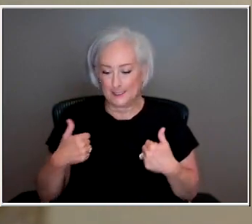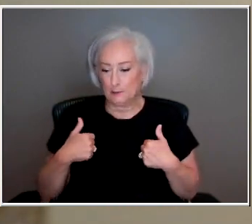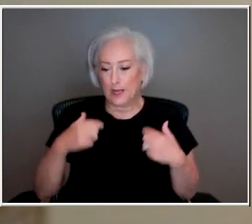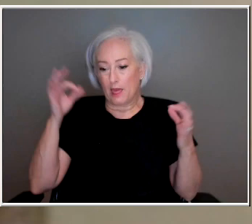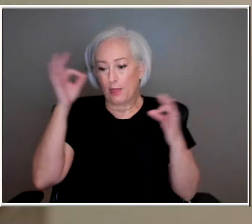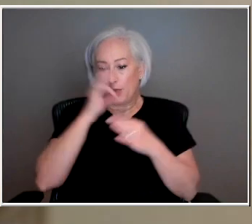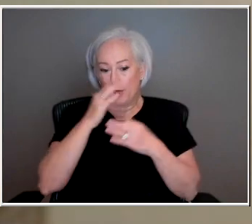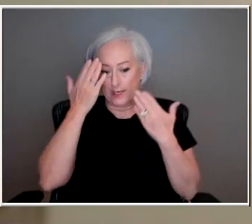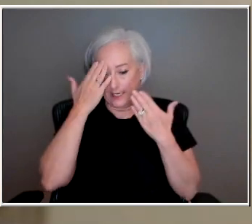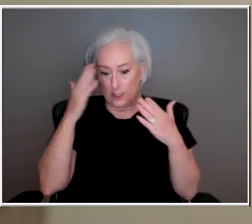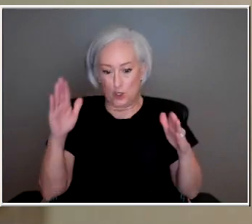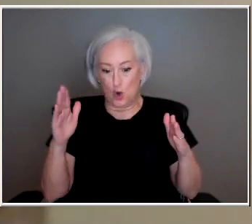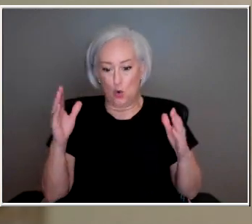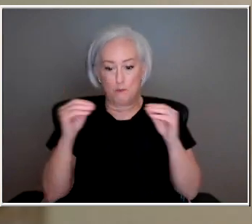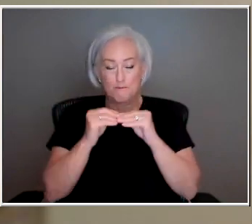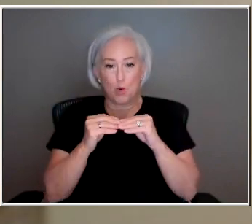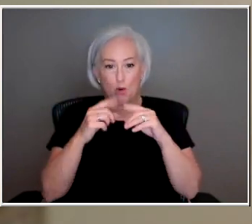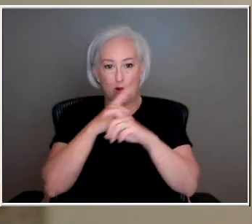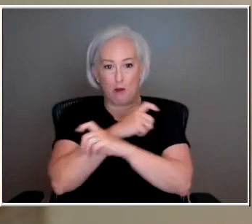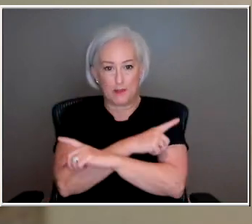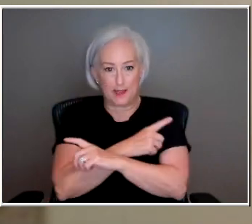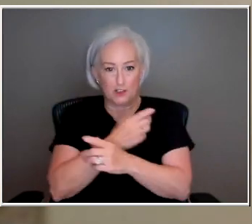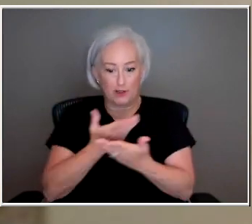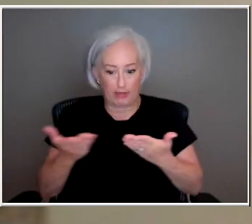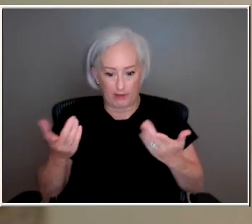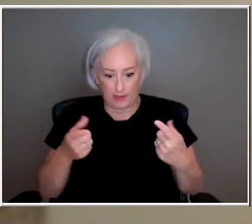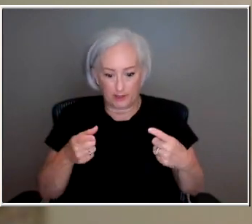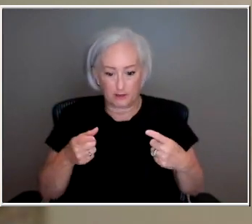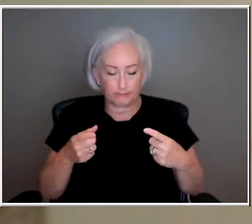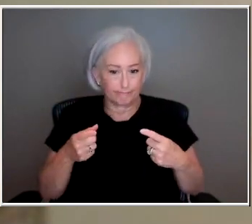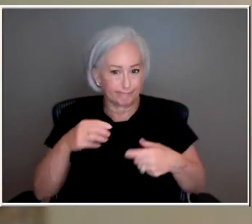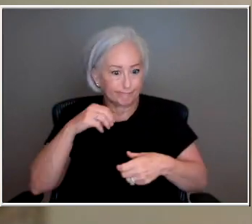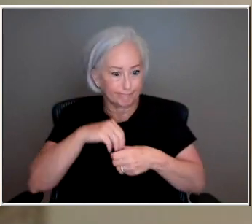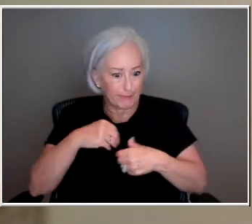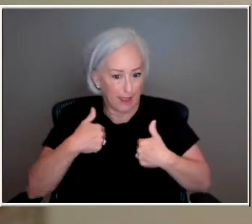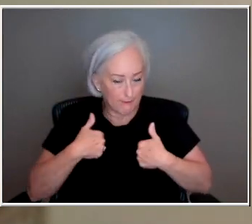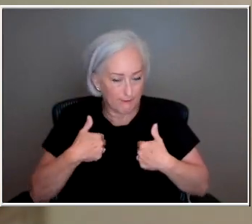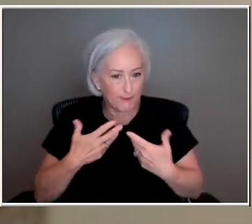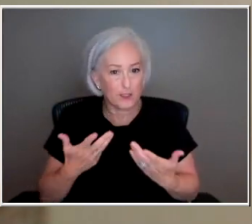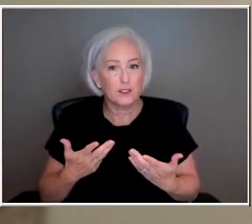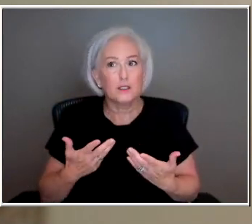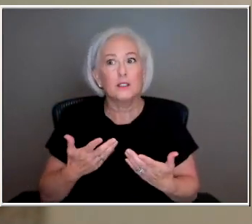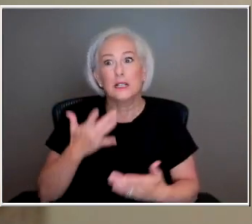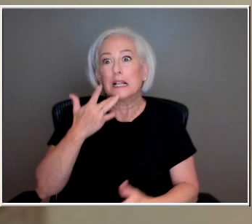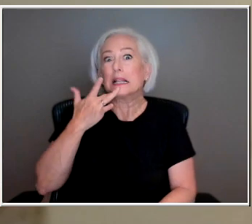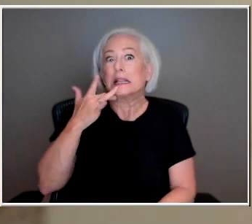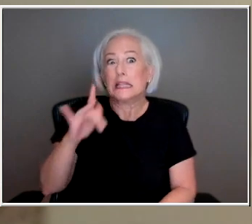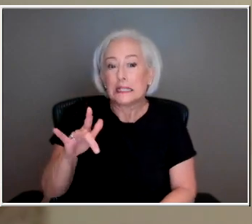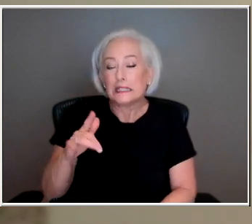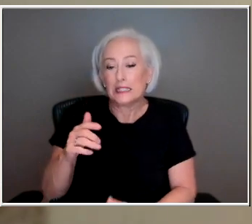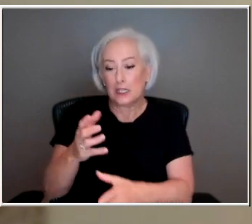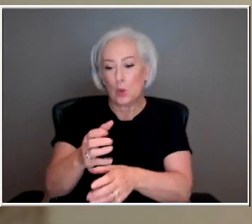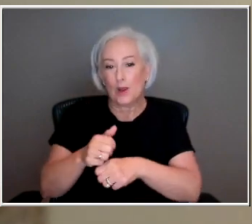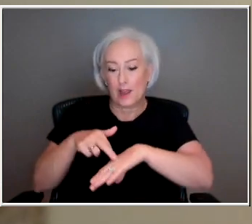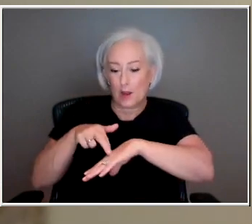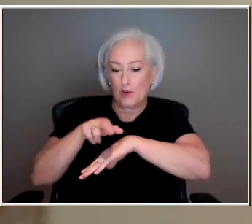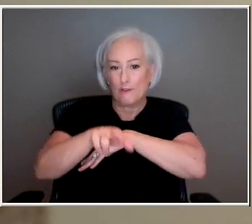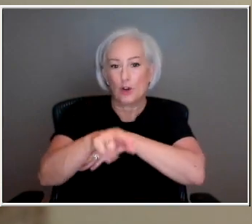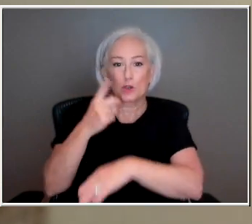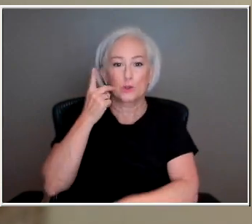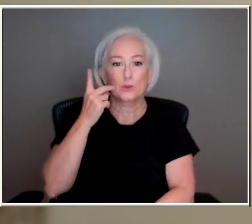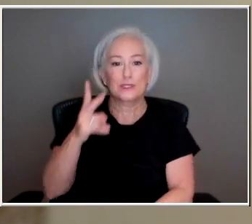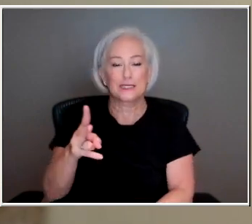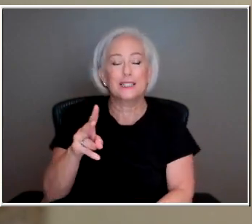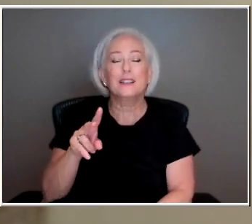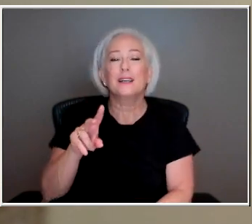the NICU. We just thought it was just the birth. And so we were really fortunate that we ended up getting a referral to see Robert Fenton, who's been